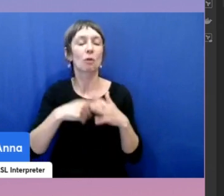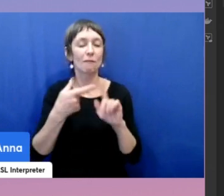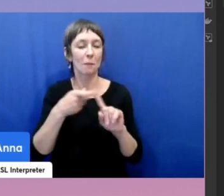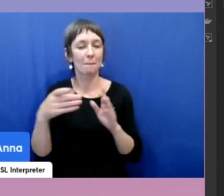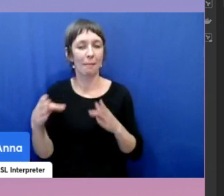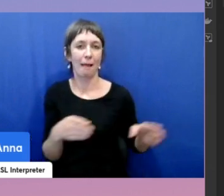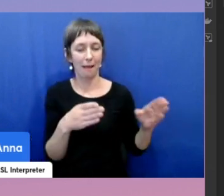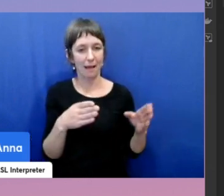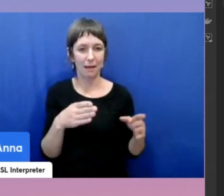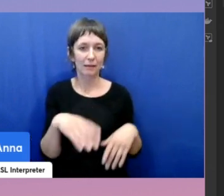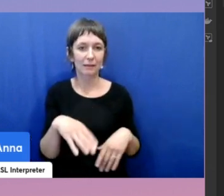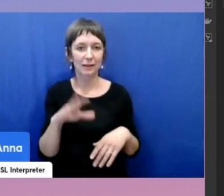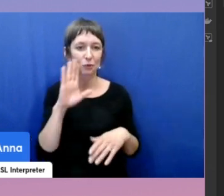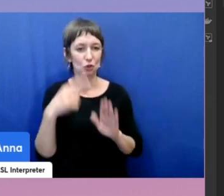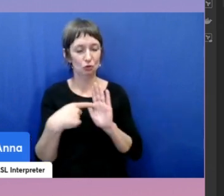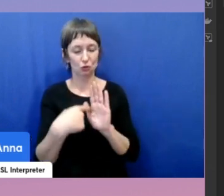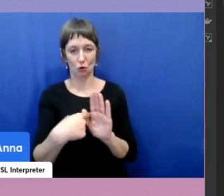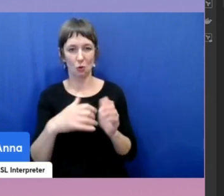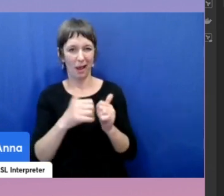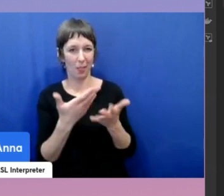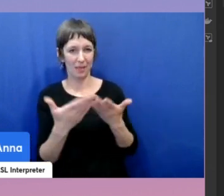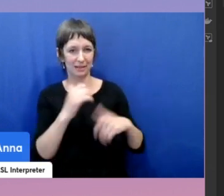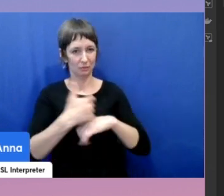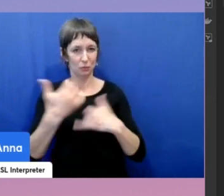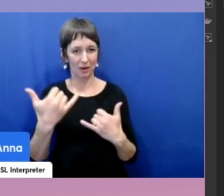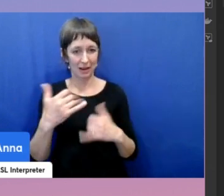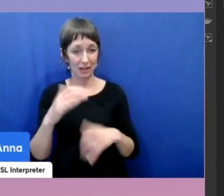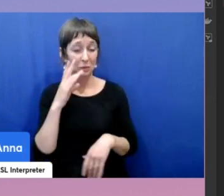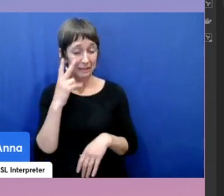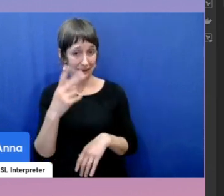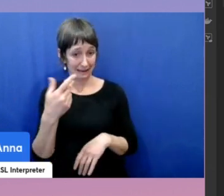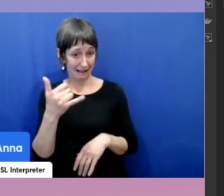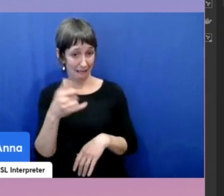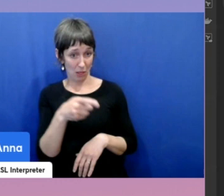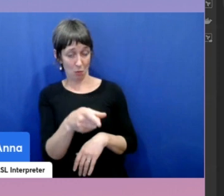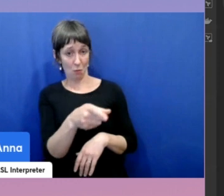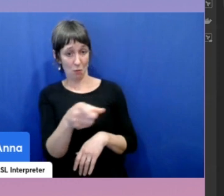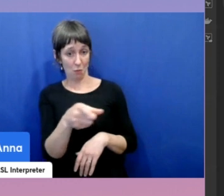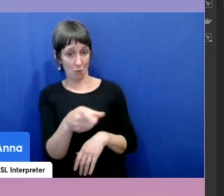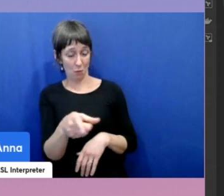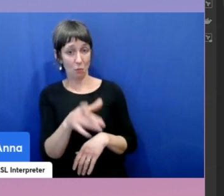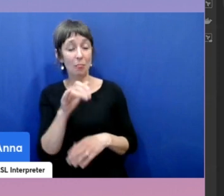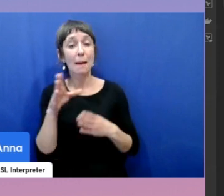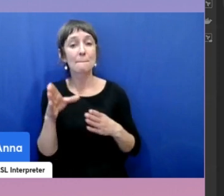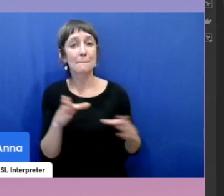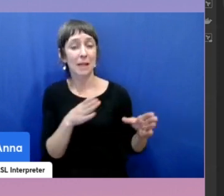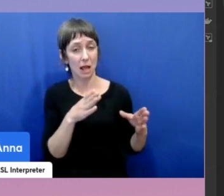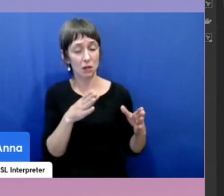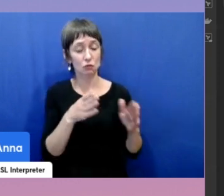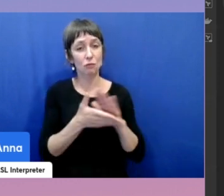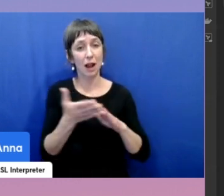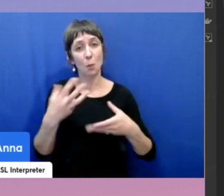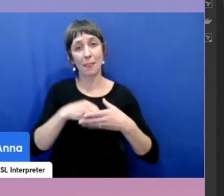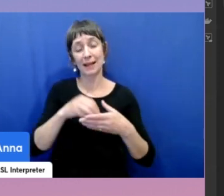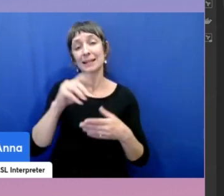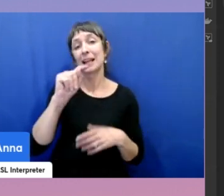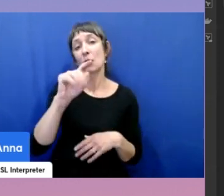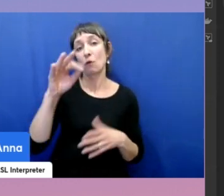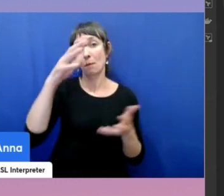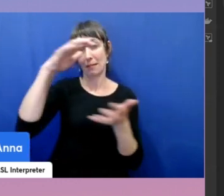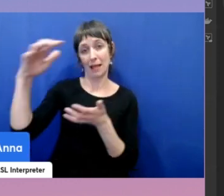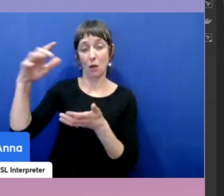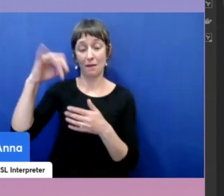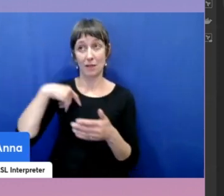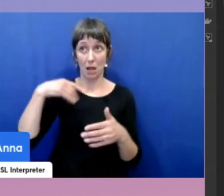show me how things are right now. And the first thing you'll see here is this yellow text that says that the plan is running inside Terraform Cloud. And if I go